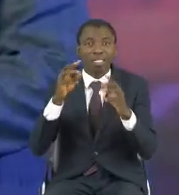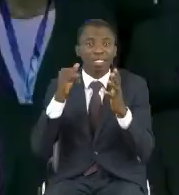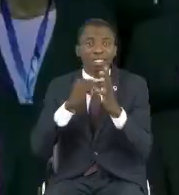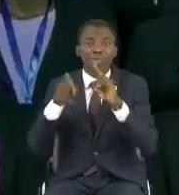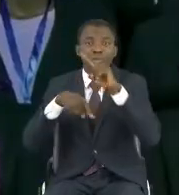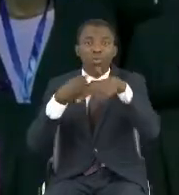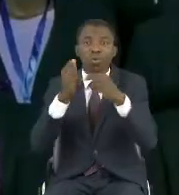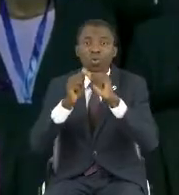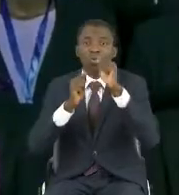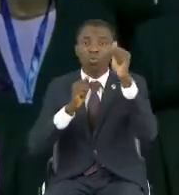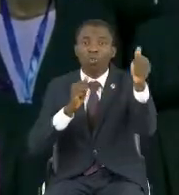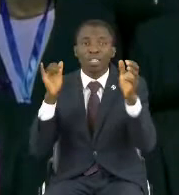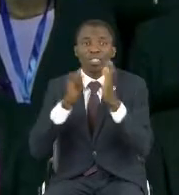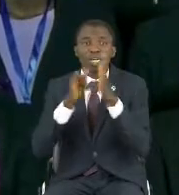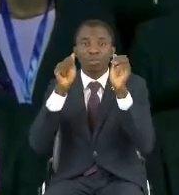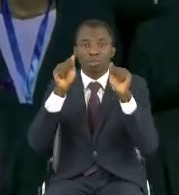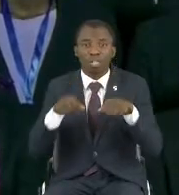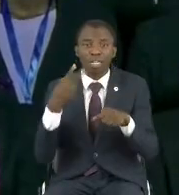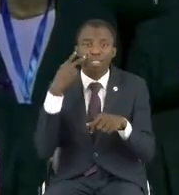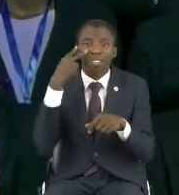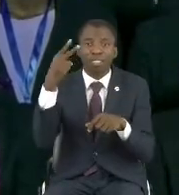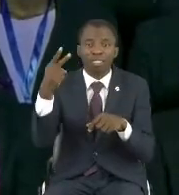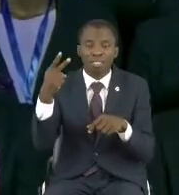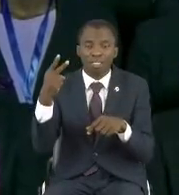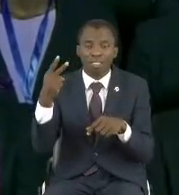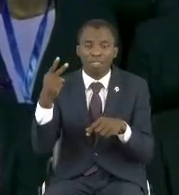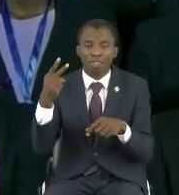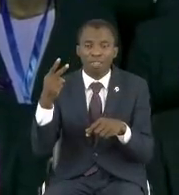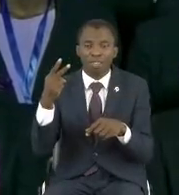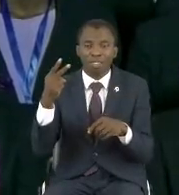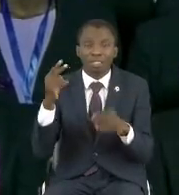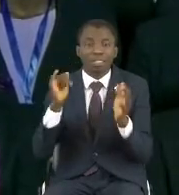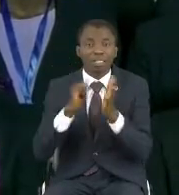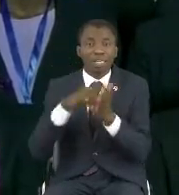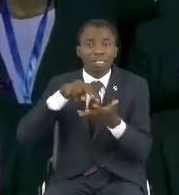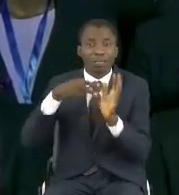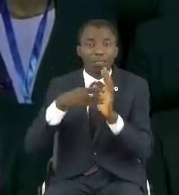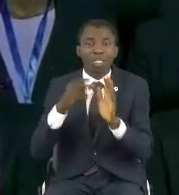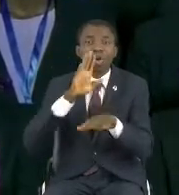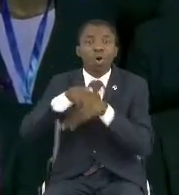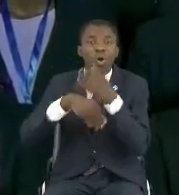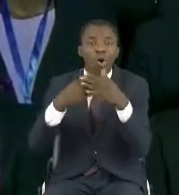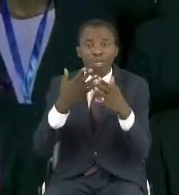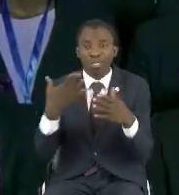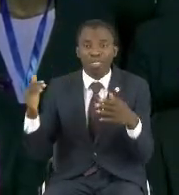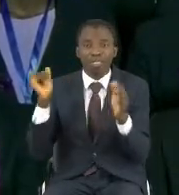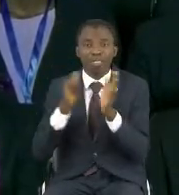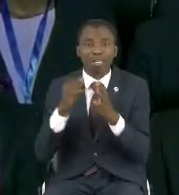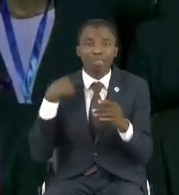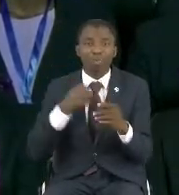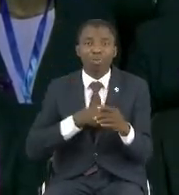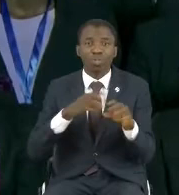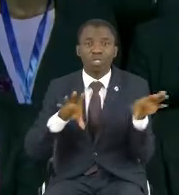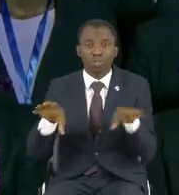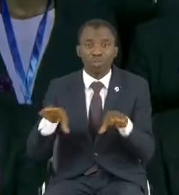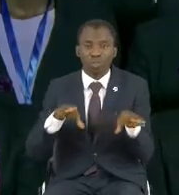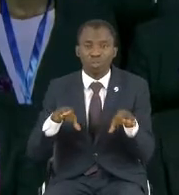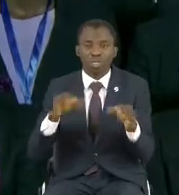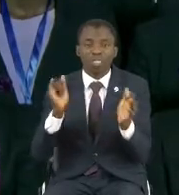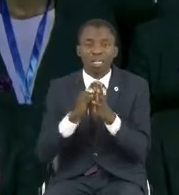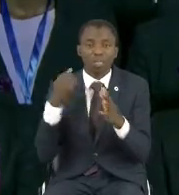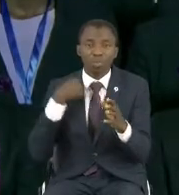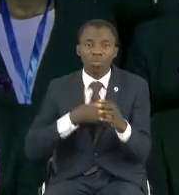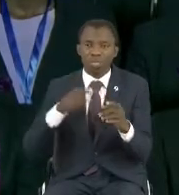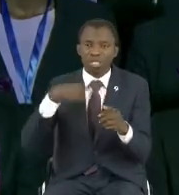than you can see. That means all the things we do, that was saying, that's just me, how does